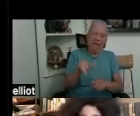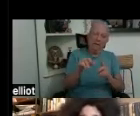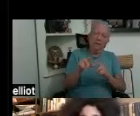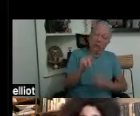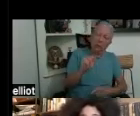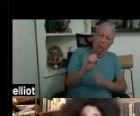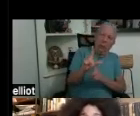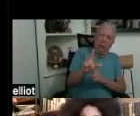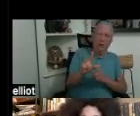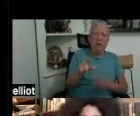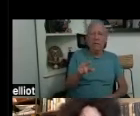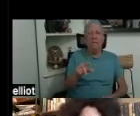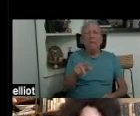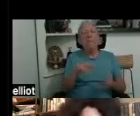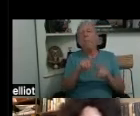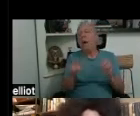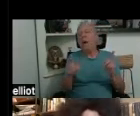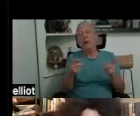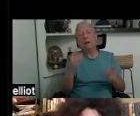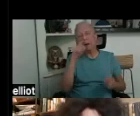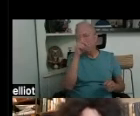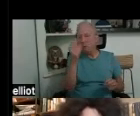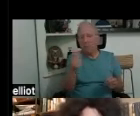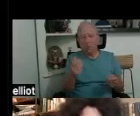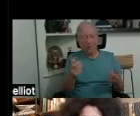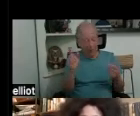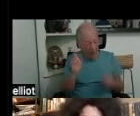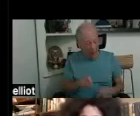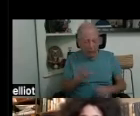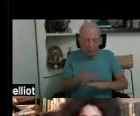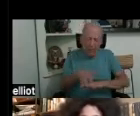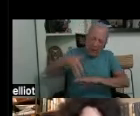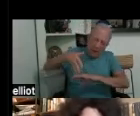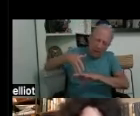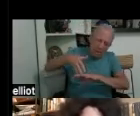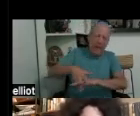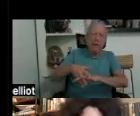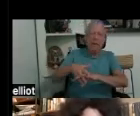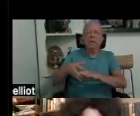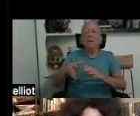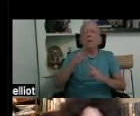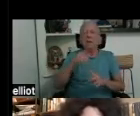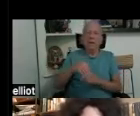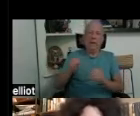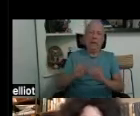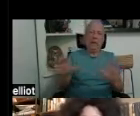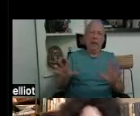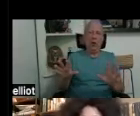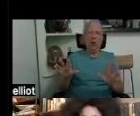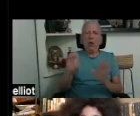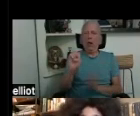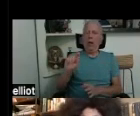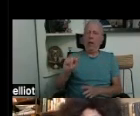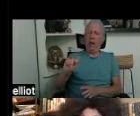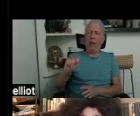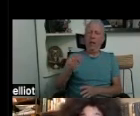But like any technology, they must be embedded within a clear ethical framework to ensure they